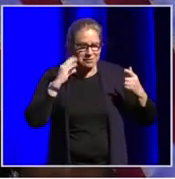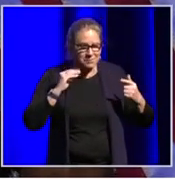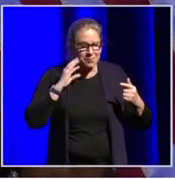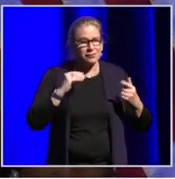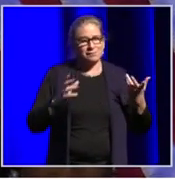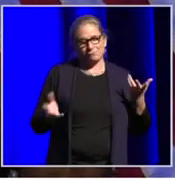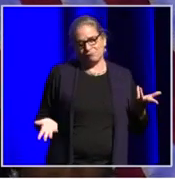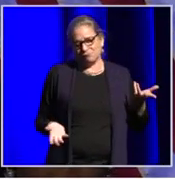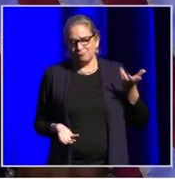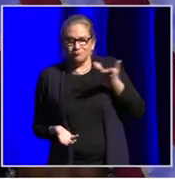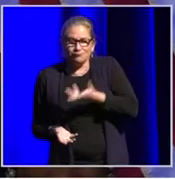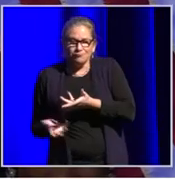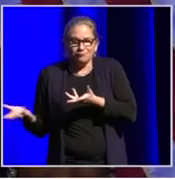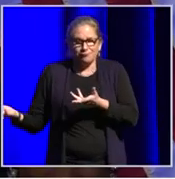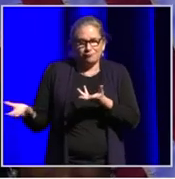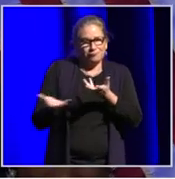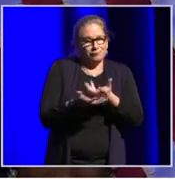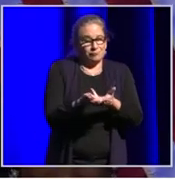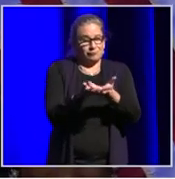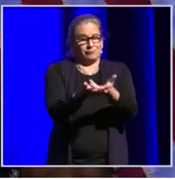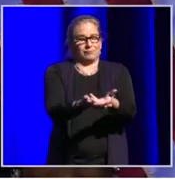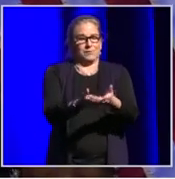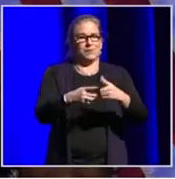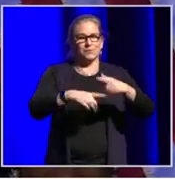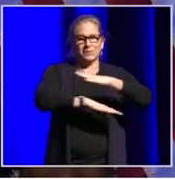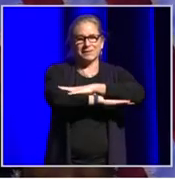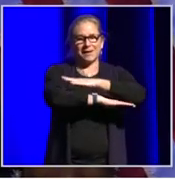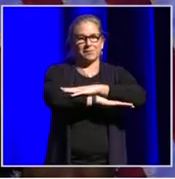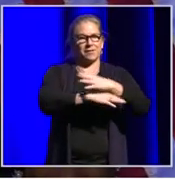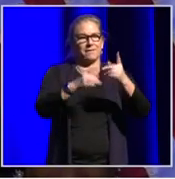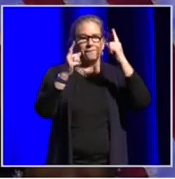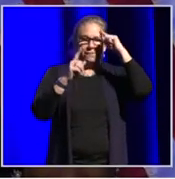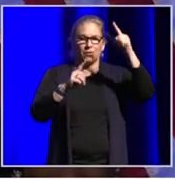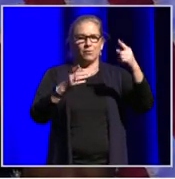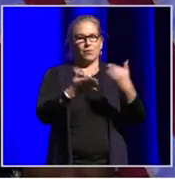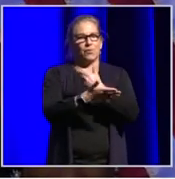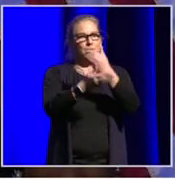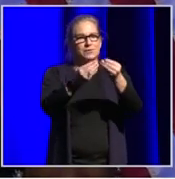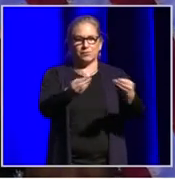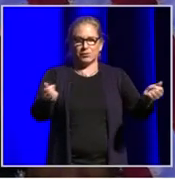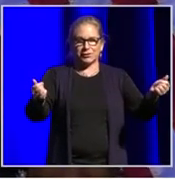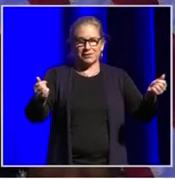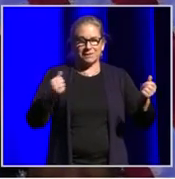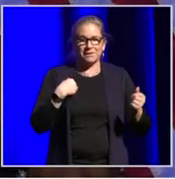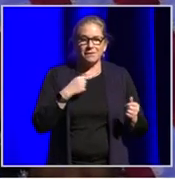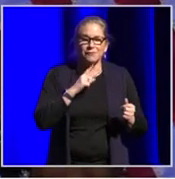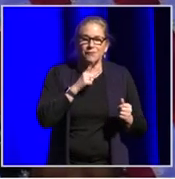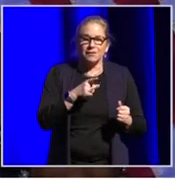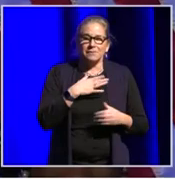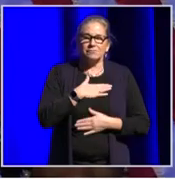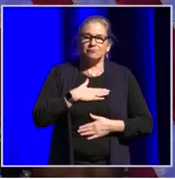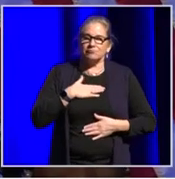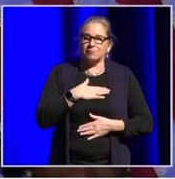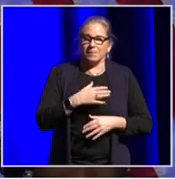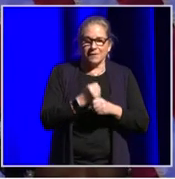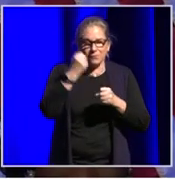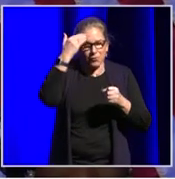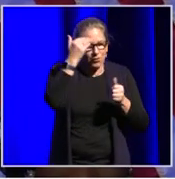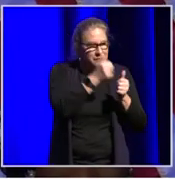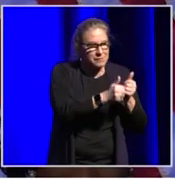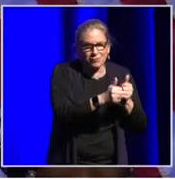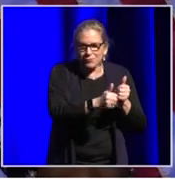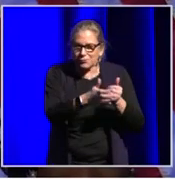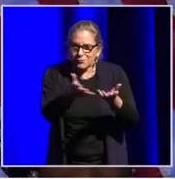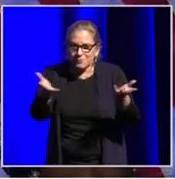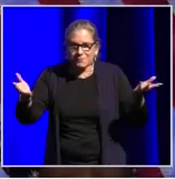beautiful about that. I've had the privilege to work with and get to know all of my now colleagues, from our skilled and deeply